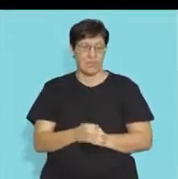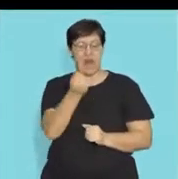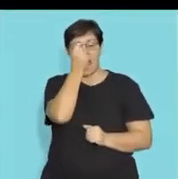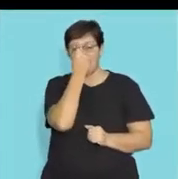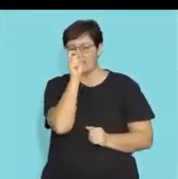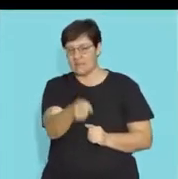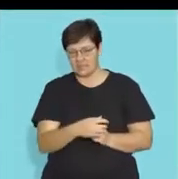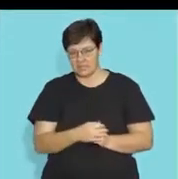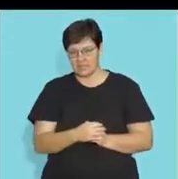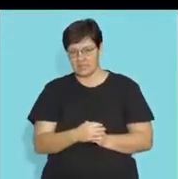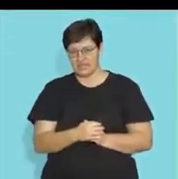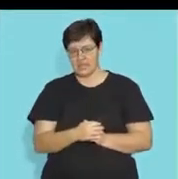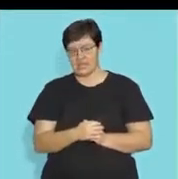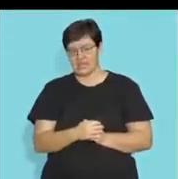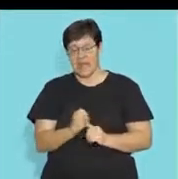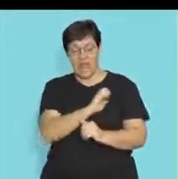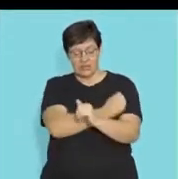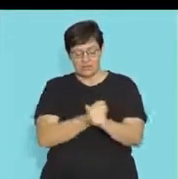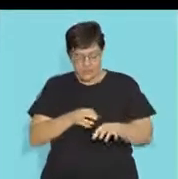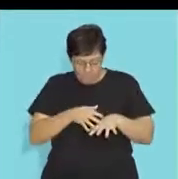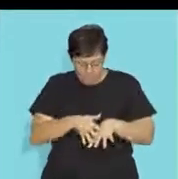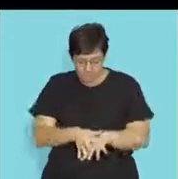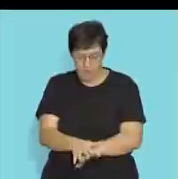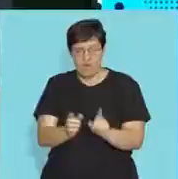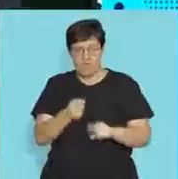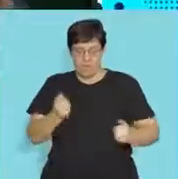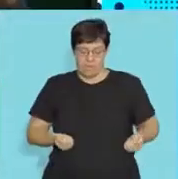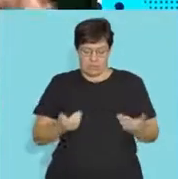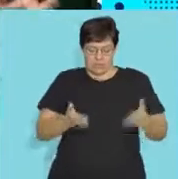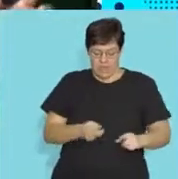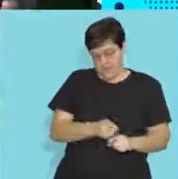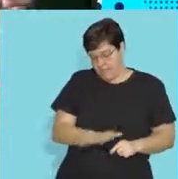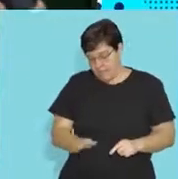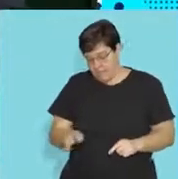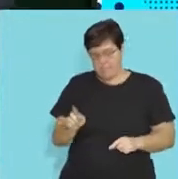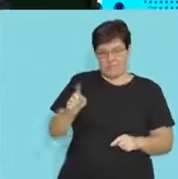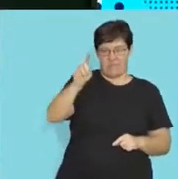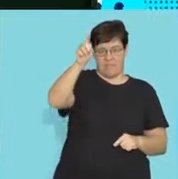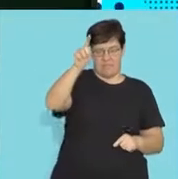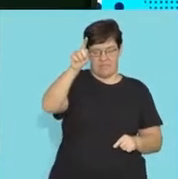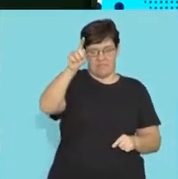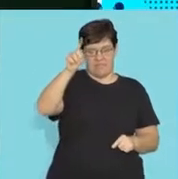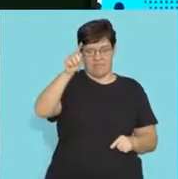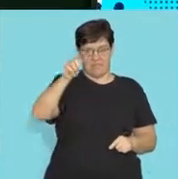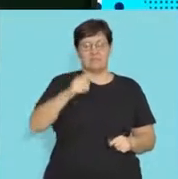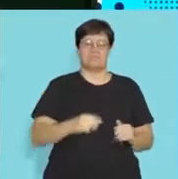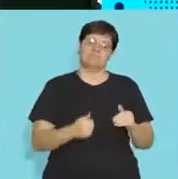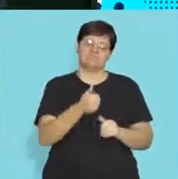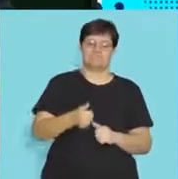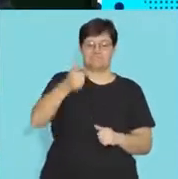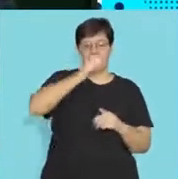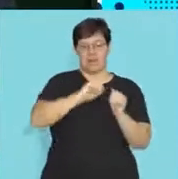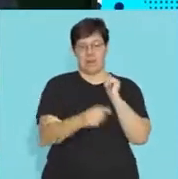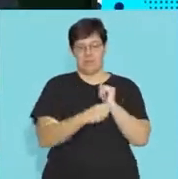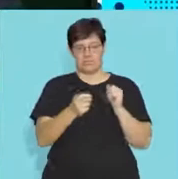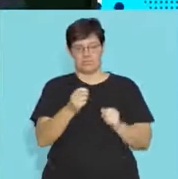that we understand that energy flows through an ecosystem from the producers all the way up to the